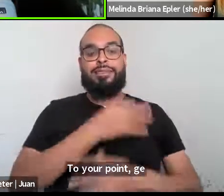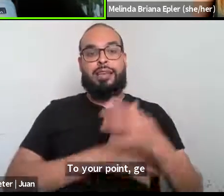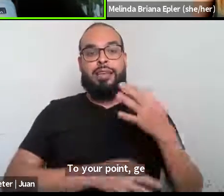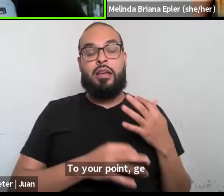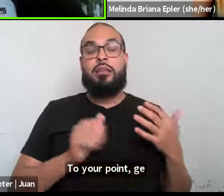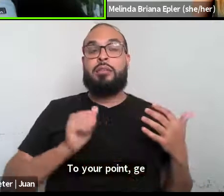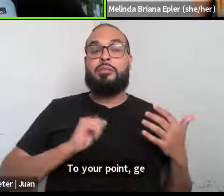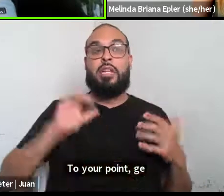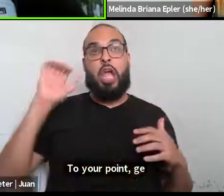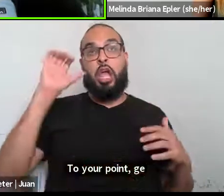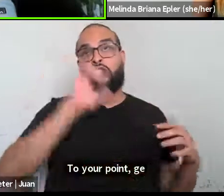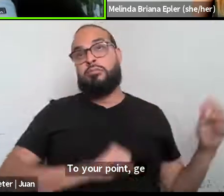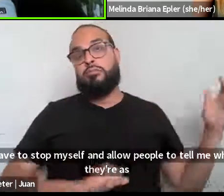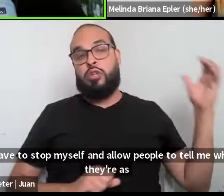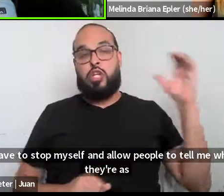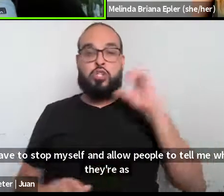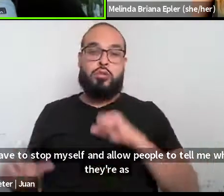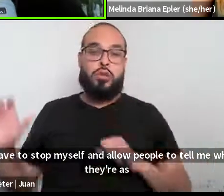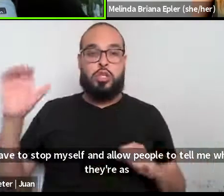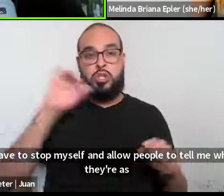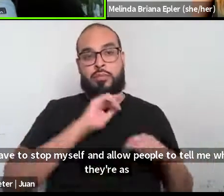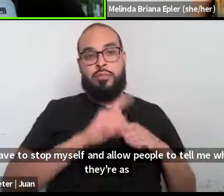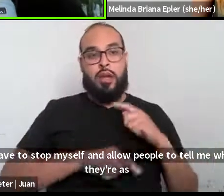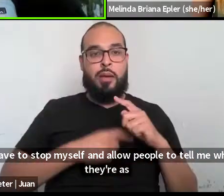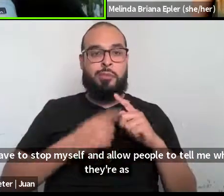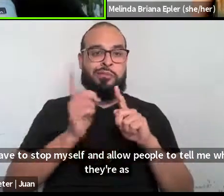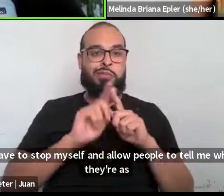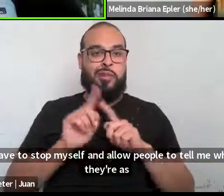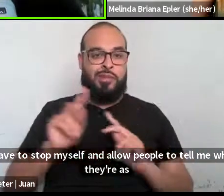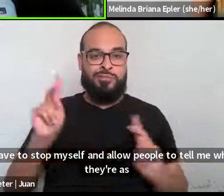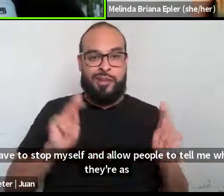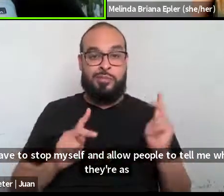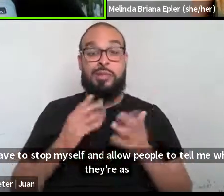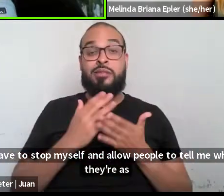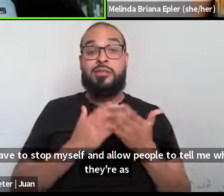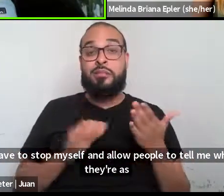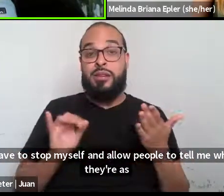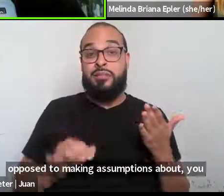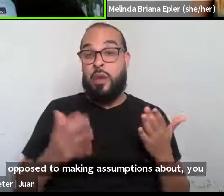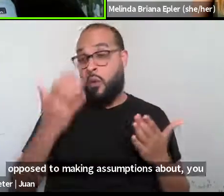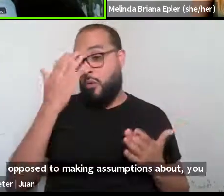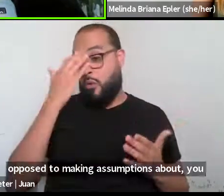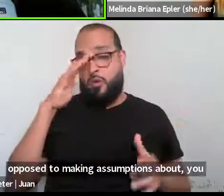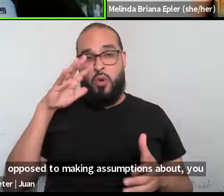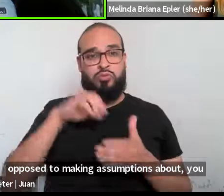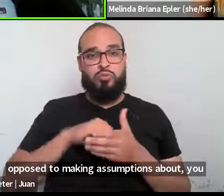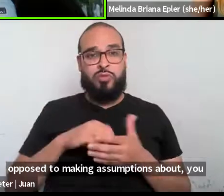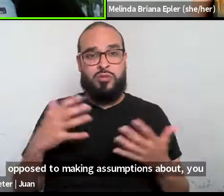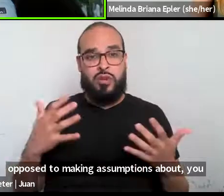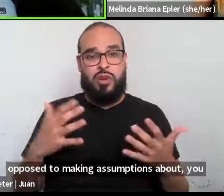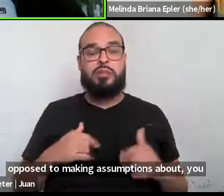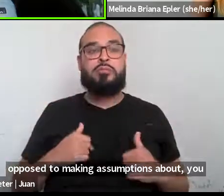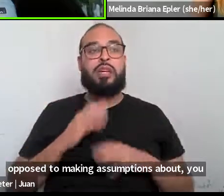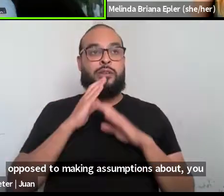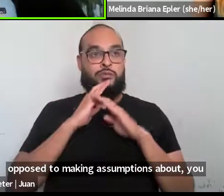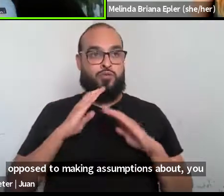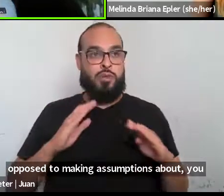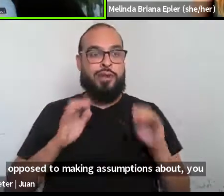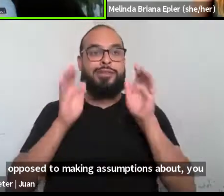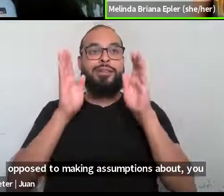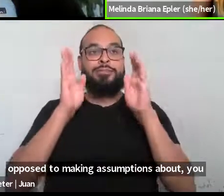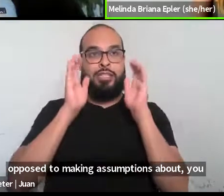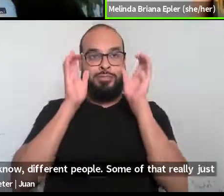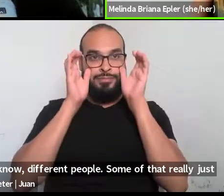making assumptions about, different people. And some of that really just involves being quiet and just listening.